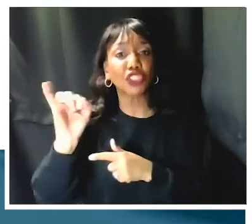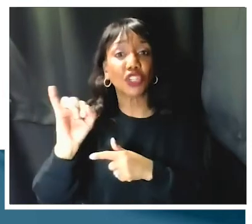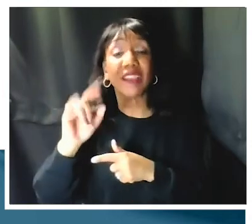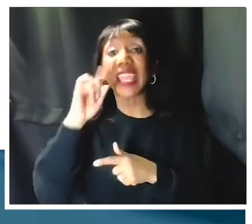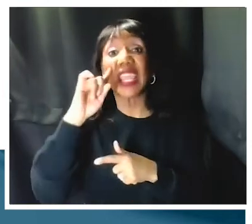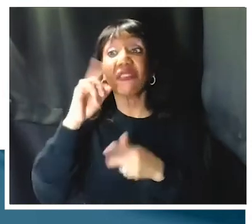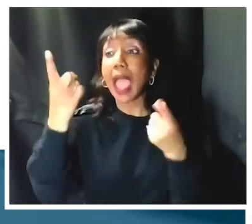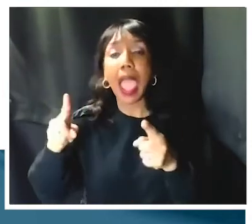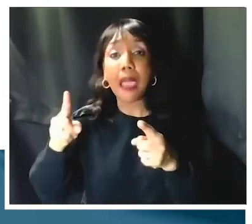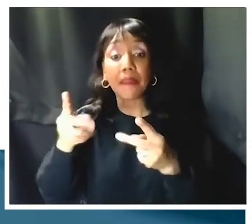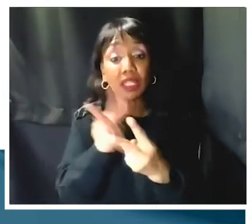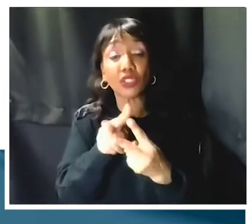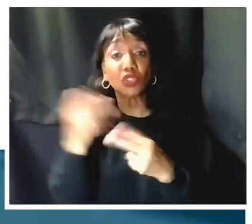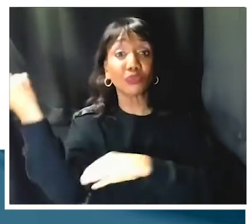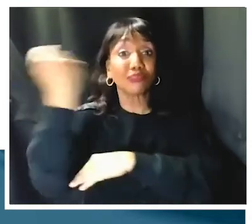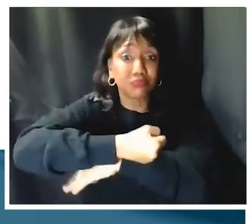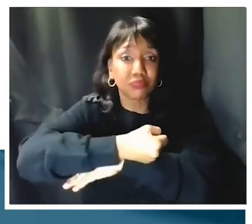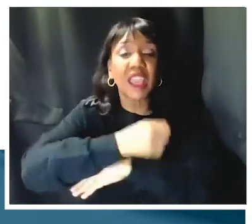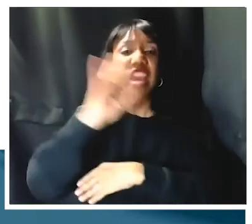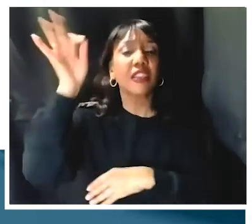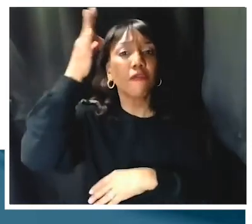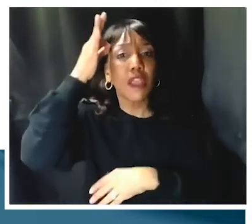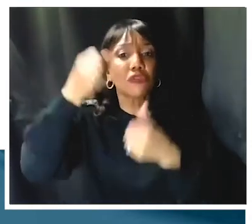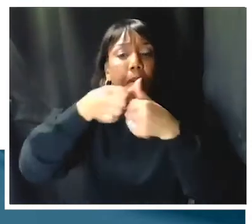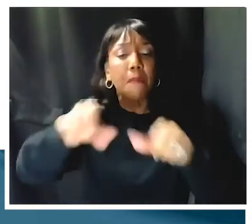closes for good, the Federal Deposit